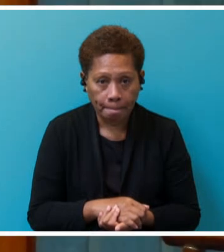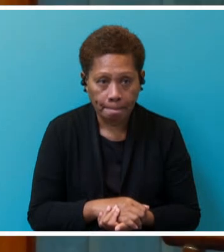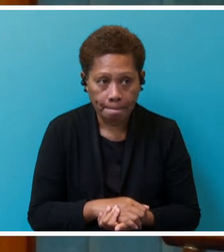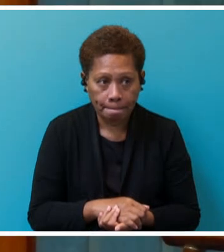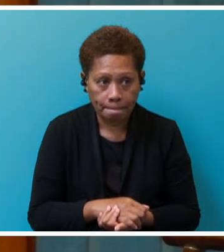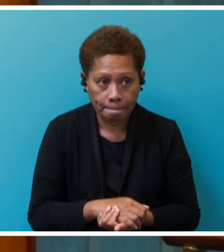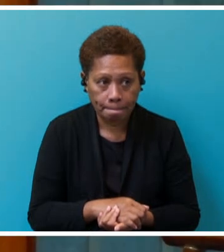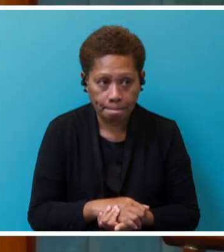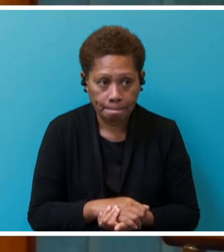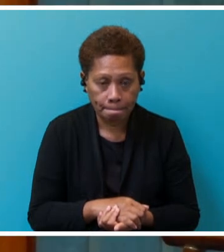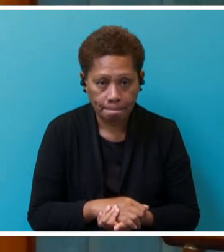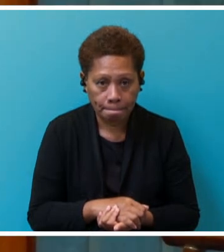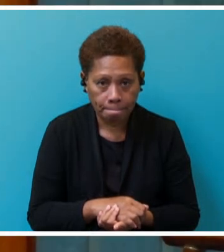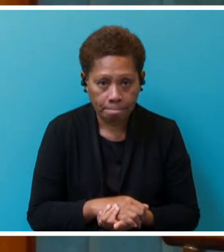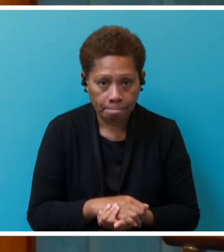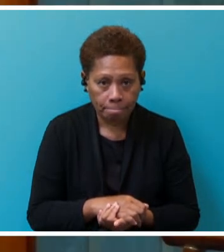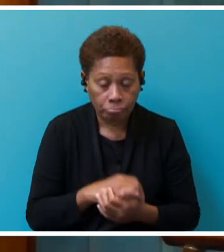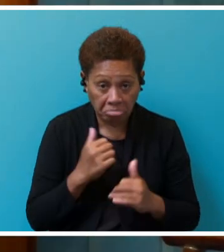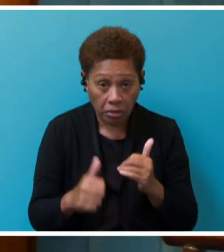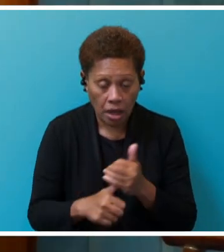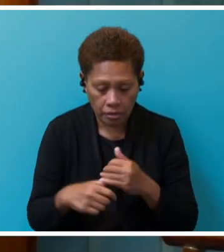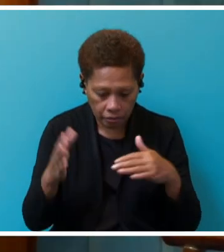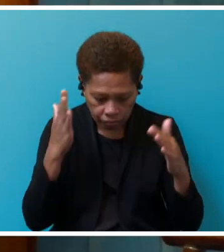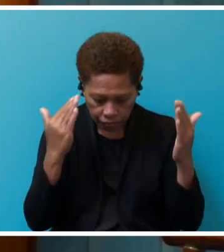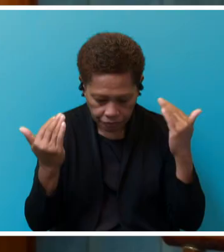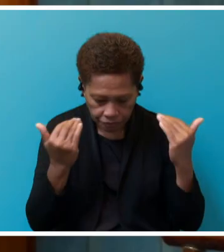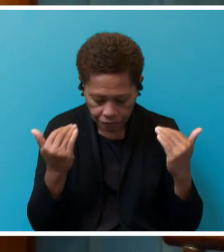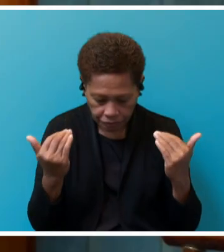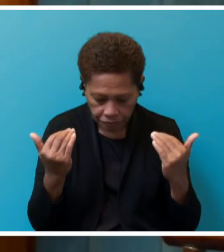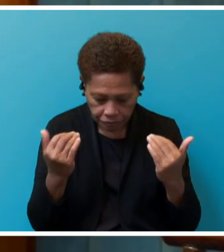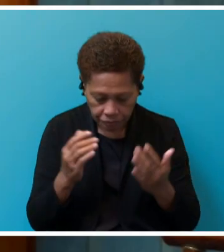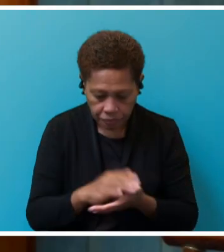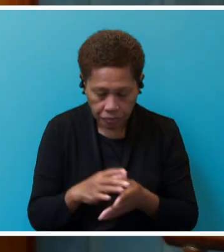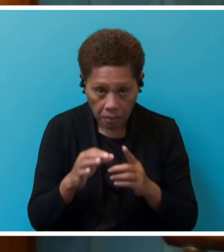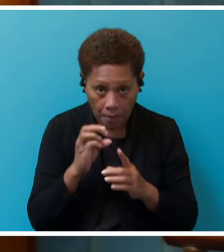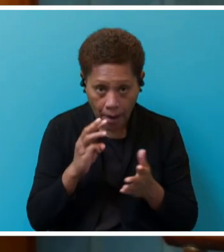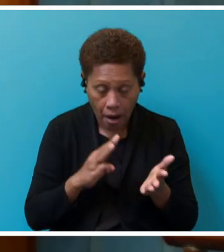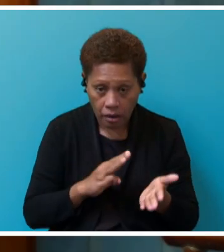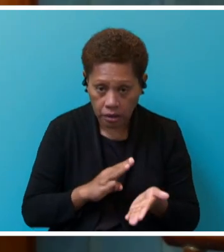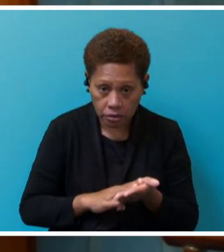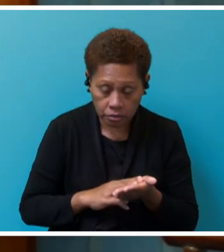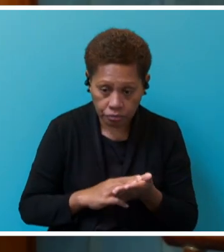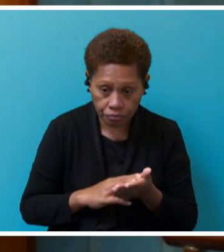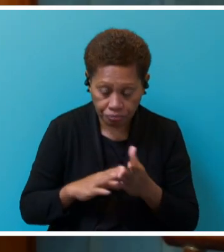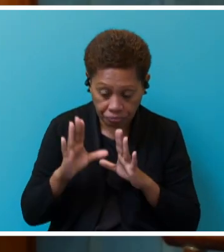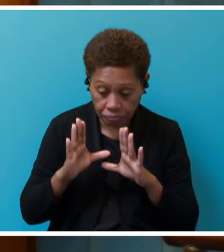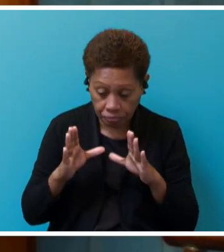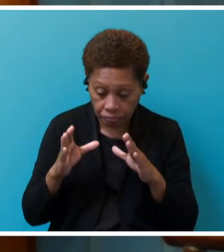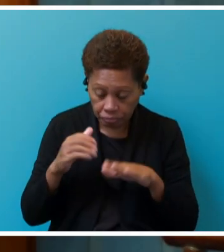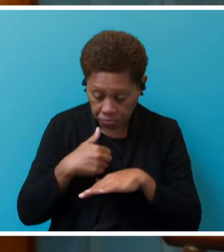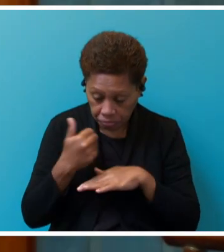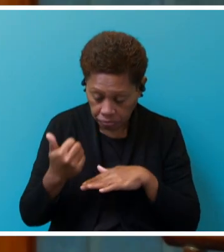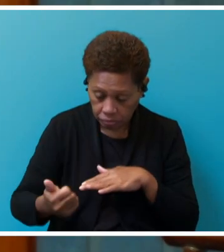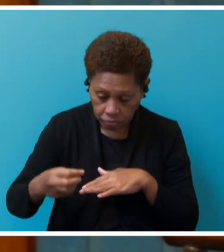Honorable Madam Deputy Speaker, Honorable Prime Minister, Cabinet Ministers, Honorable Leader